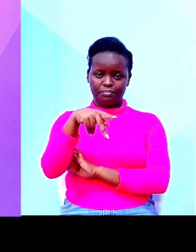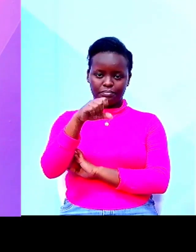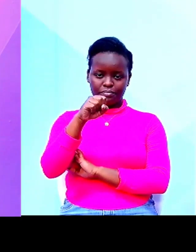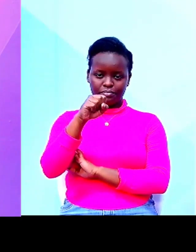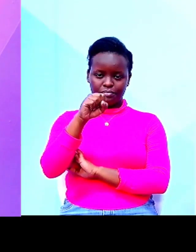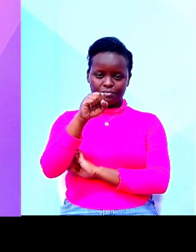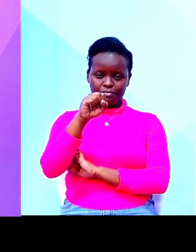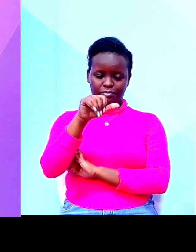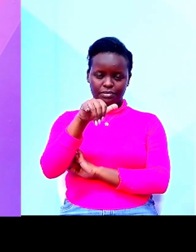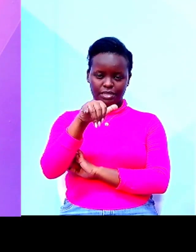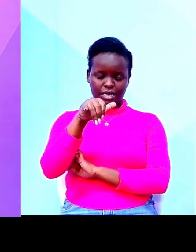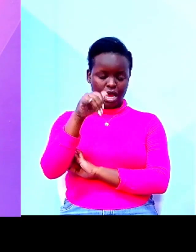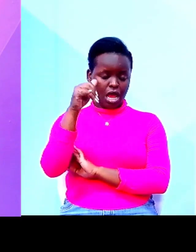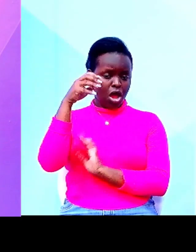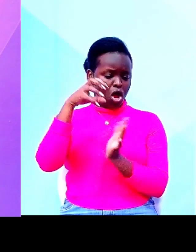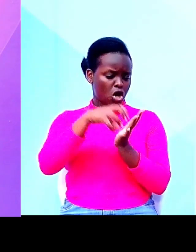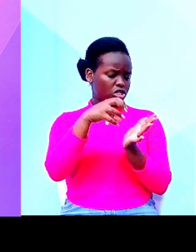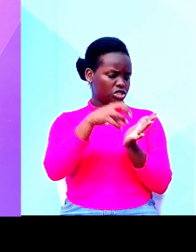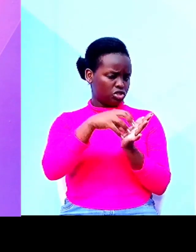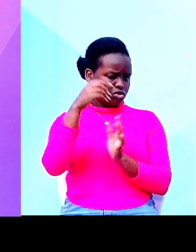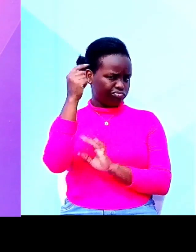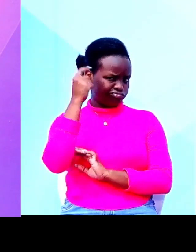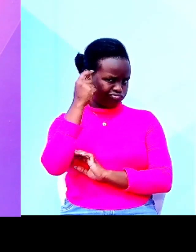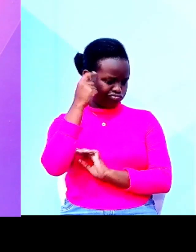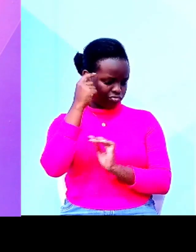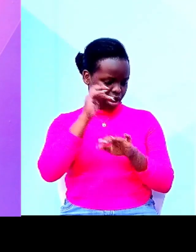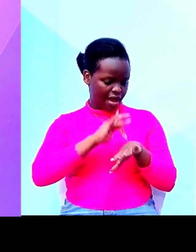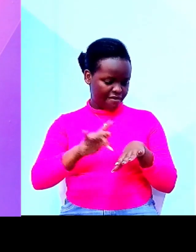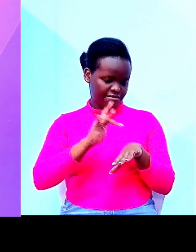condition that affects the brain.